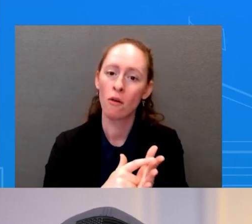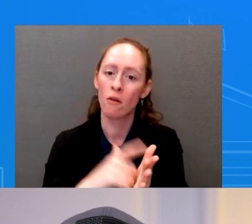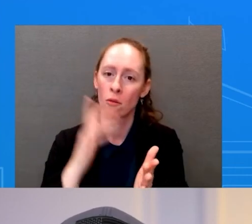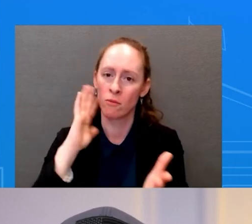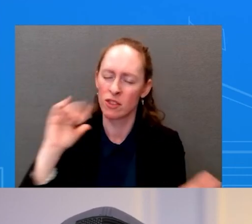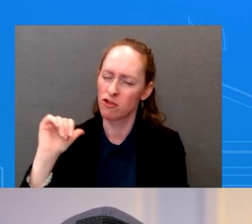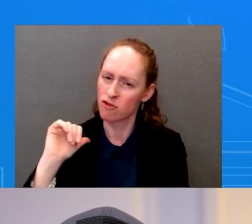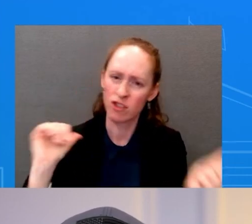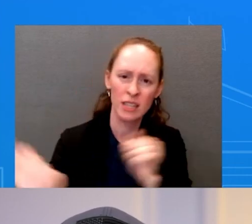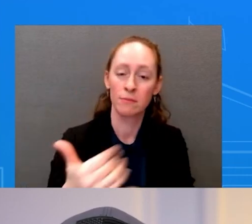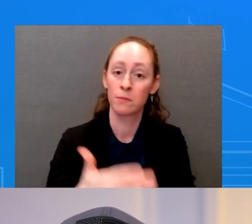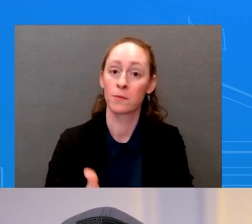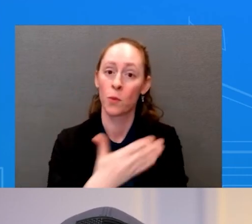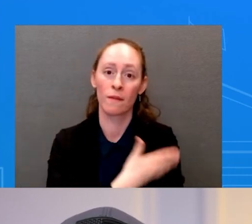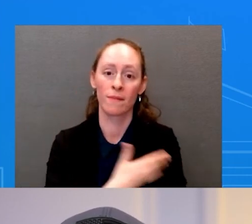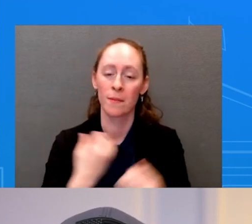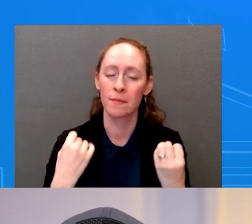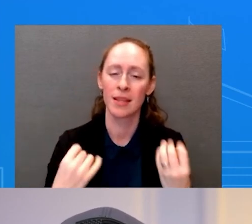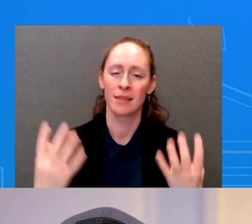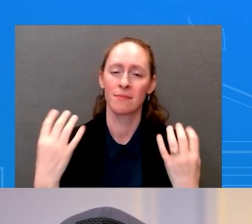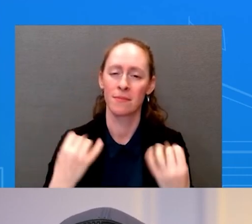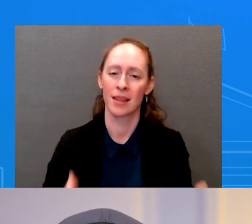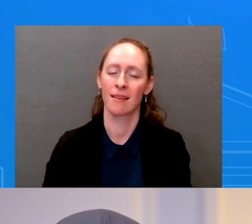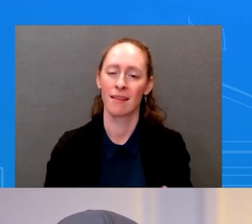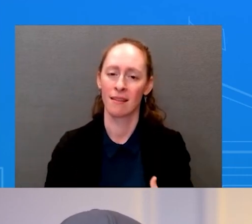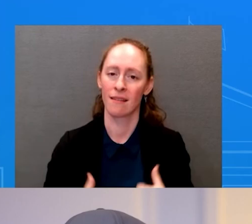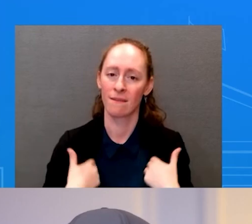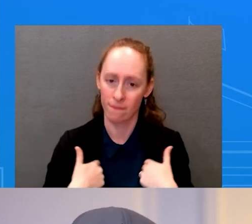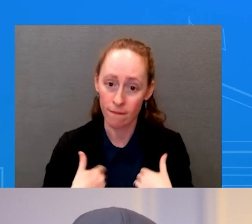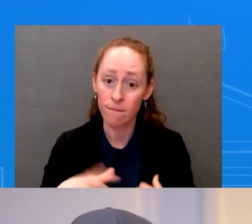is there work to be done? There's always more work to be done, but